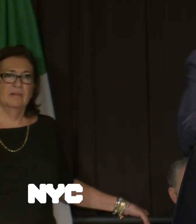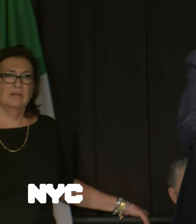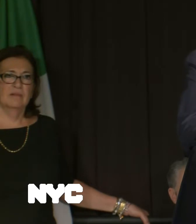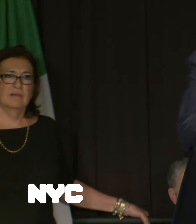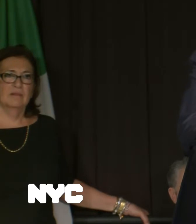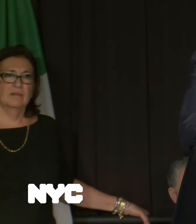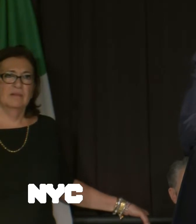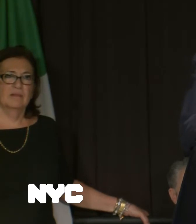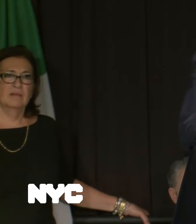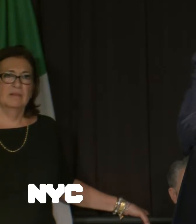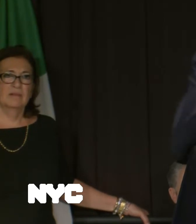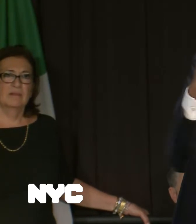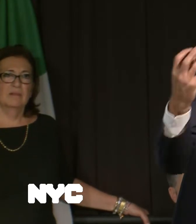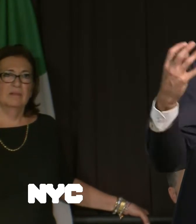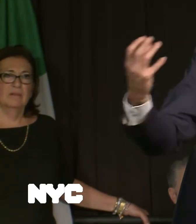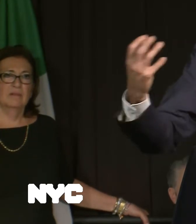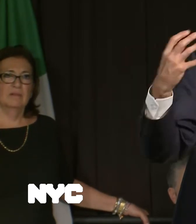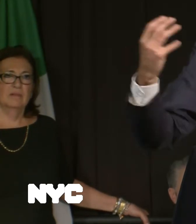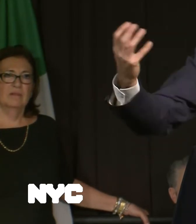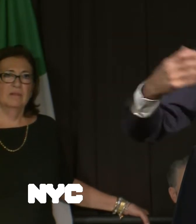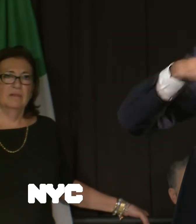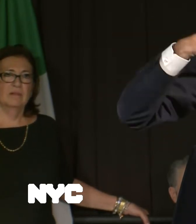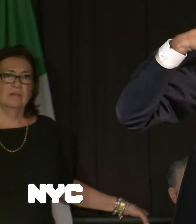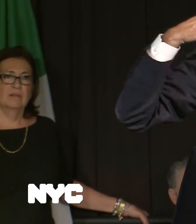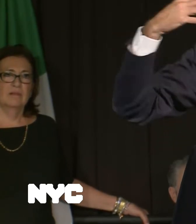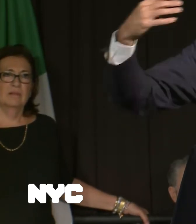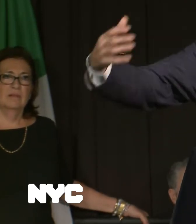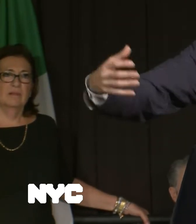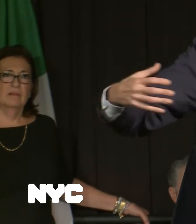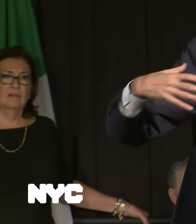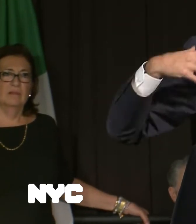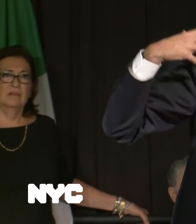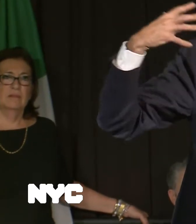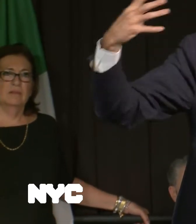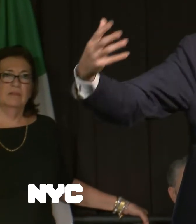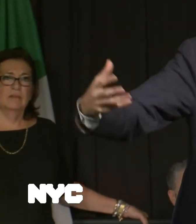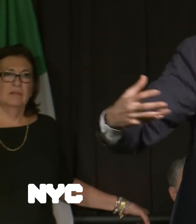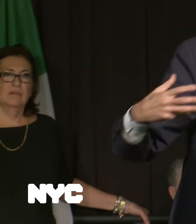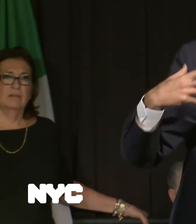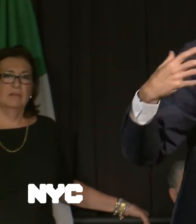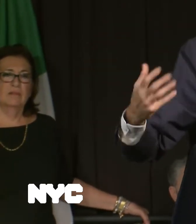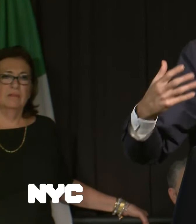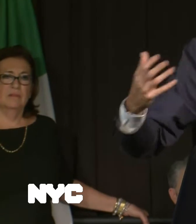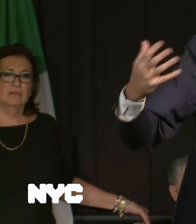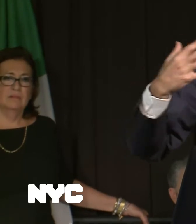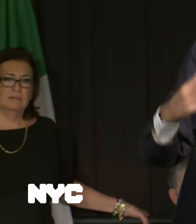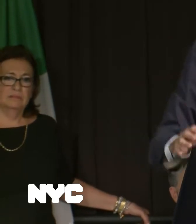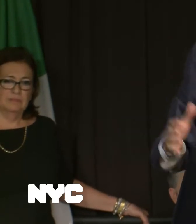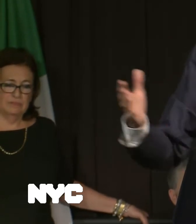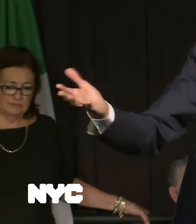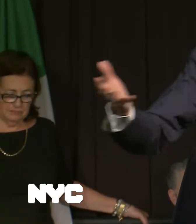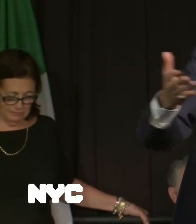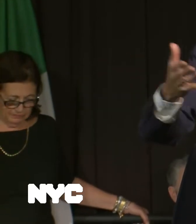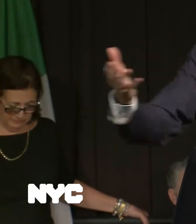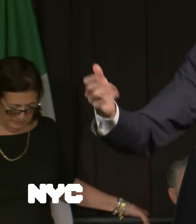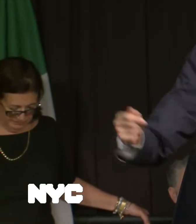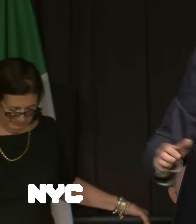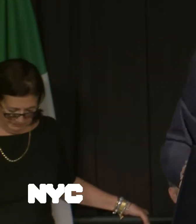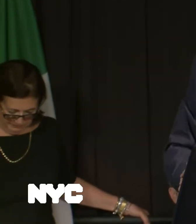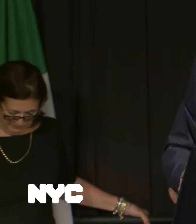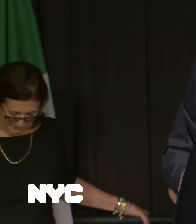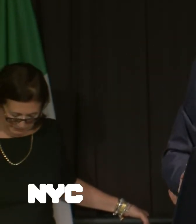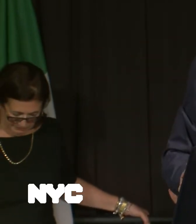was changing their lives. To feel that connection to centuries of forebearers who made everything we have